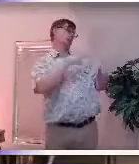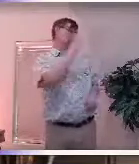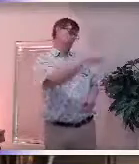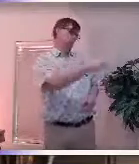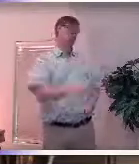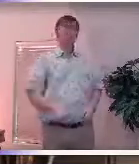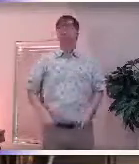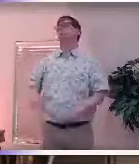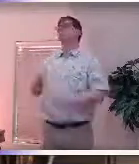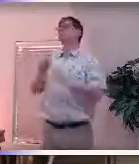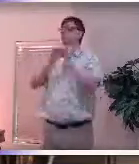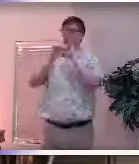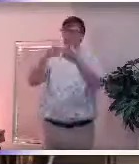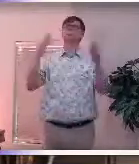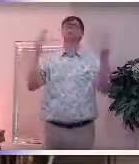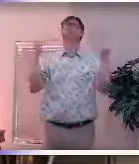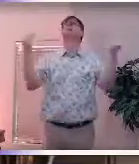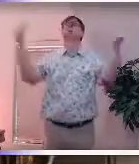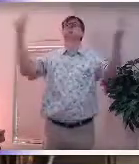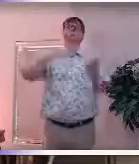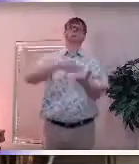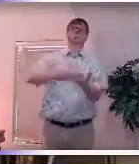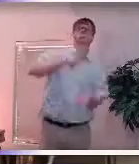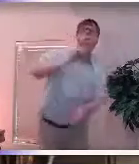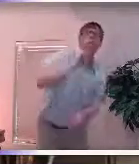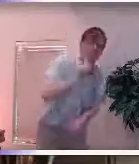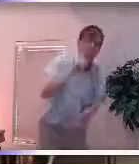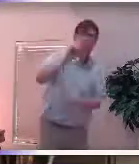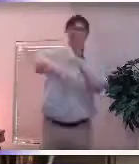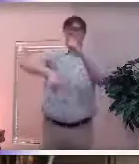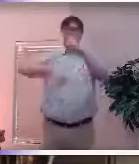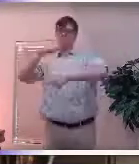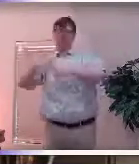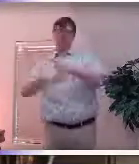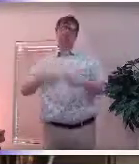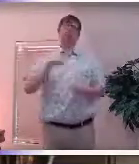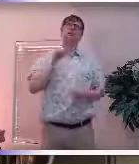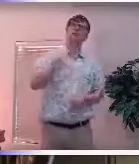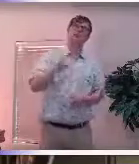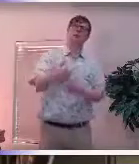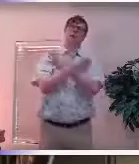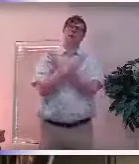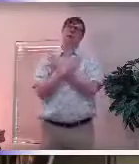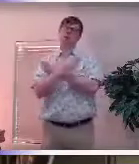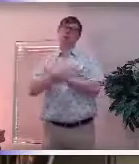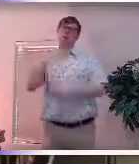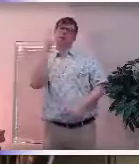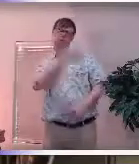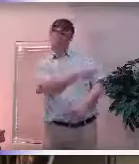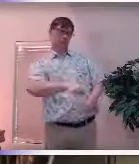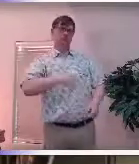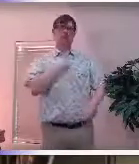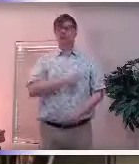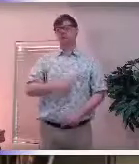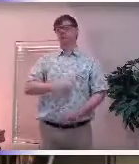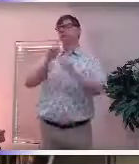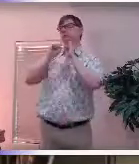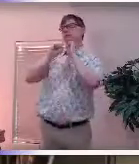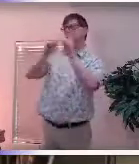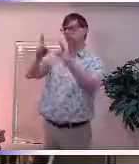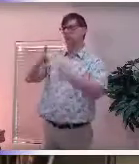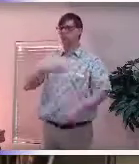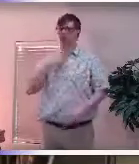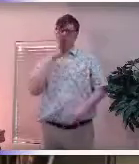know, it tells a lot about someone and how much they love themselves by how they talk about